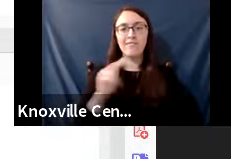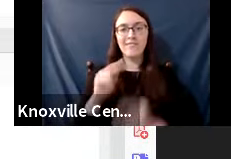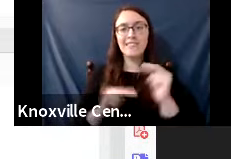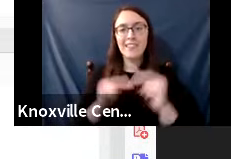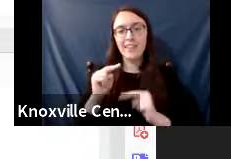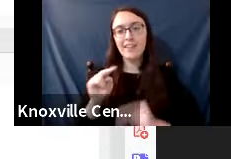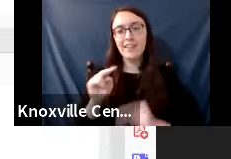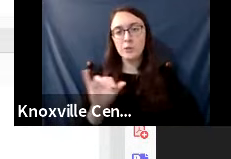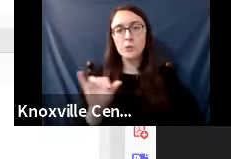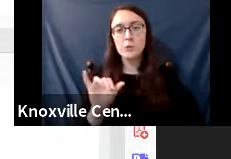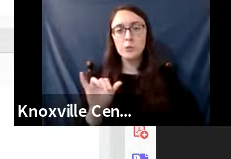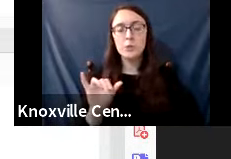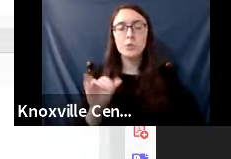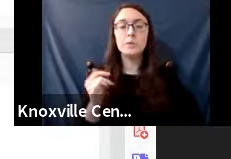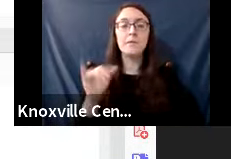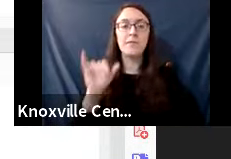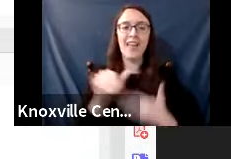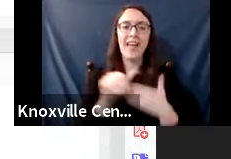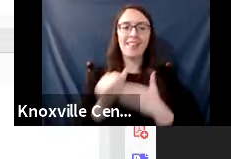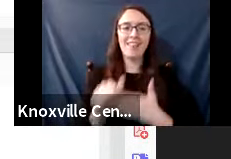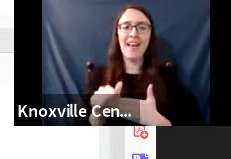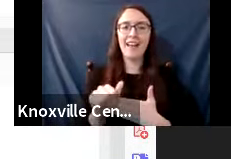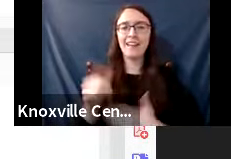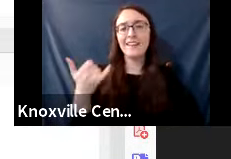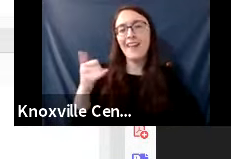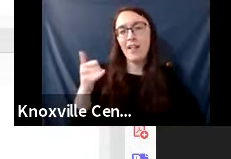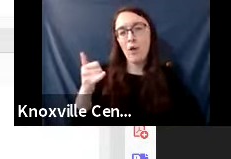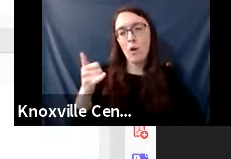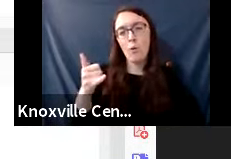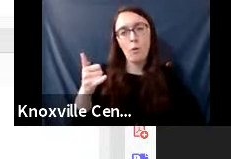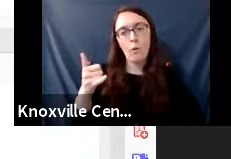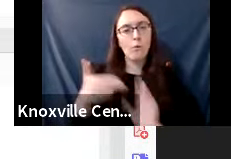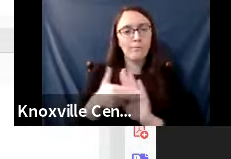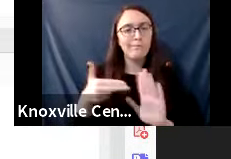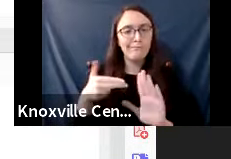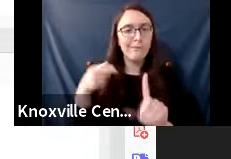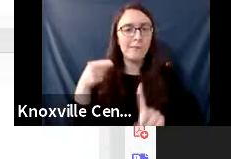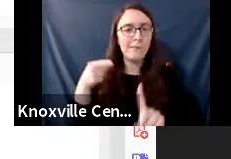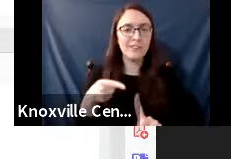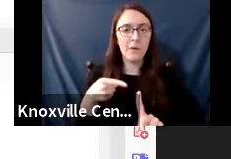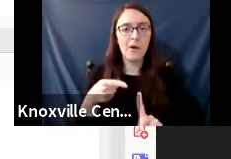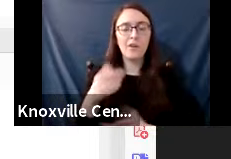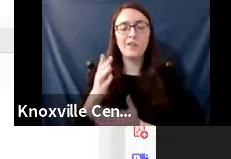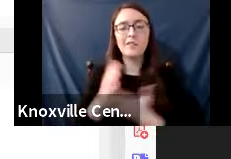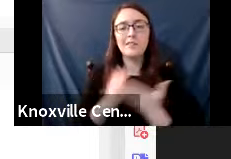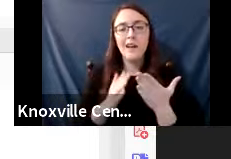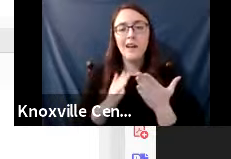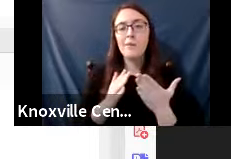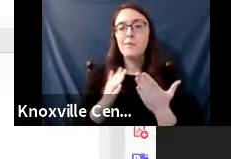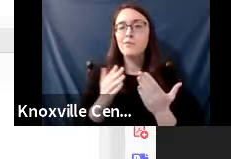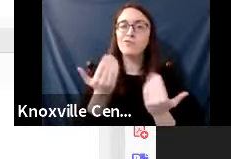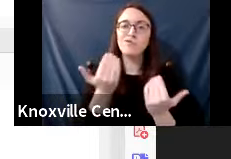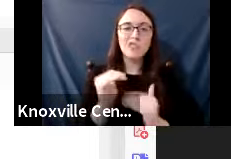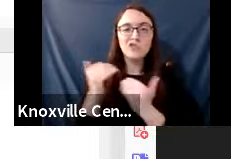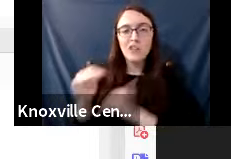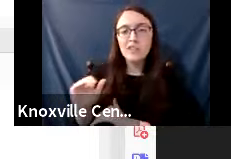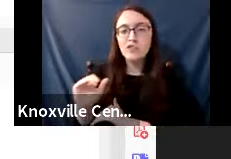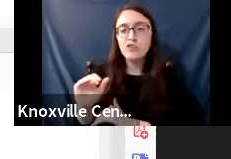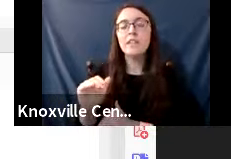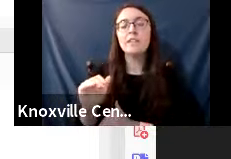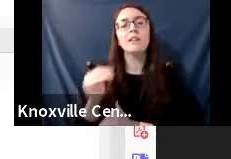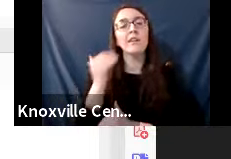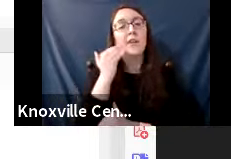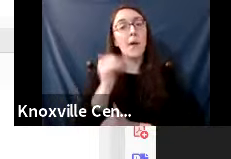what led to that yellow benchmark. And so some of the restrictions that have been placed on non-essential